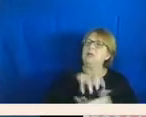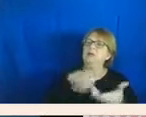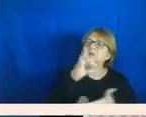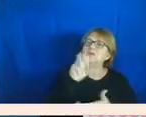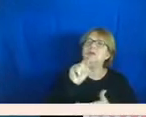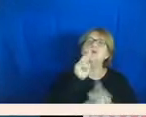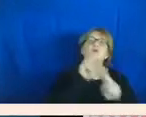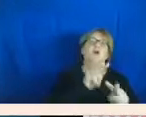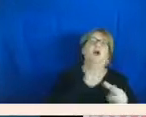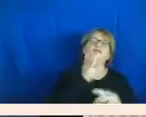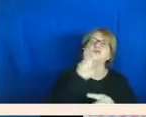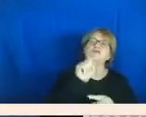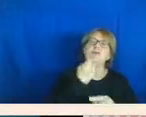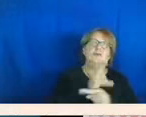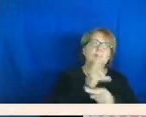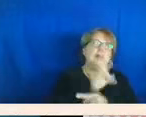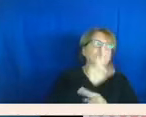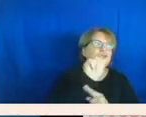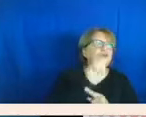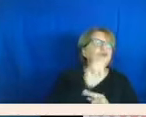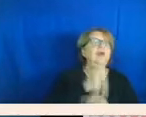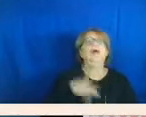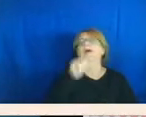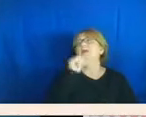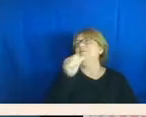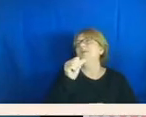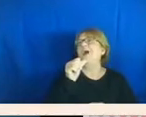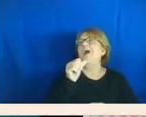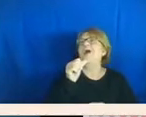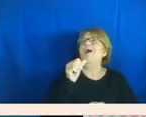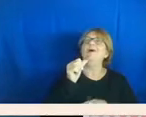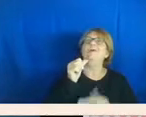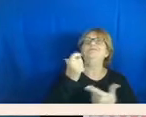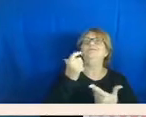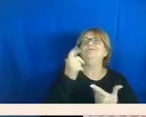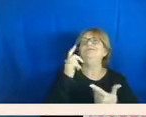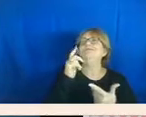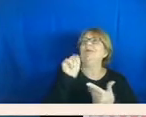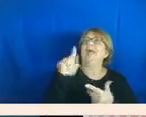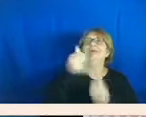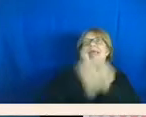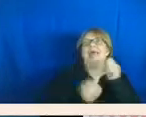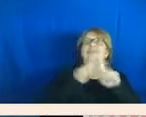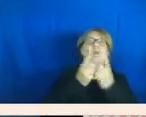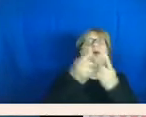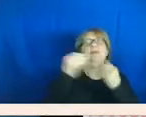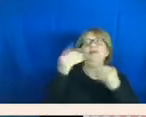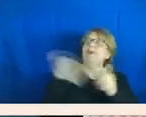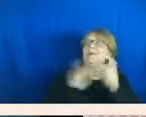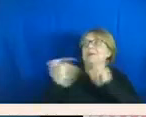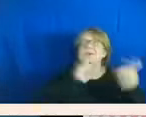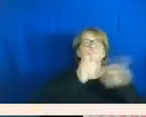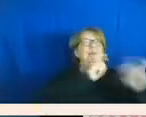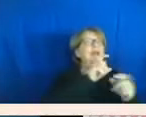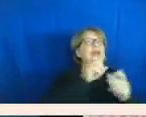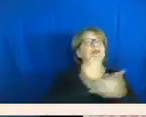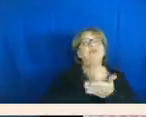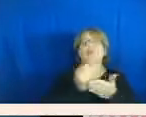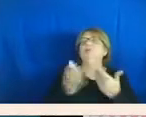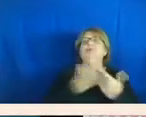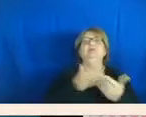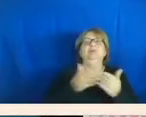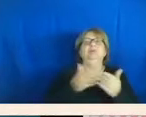rate, and you're not going out and asking every department store to give you a credit card, chances are, no matter what scoring model, there's